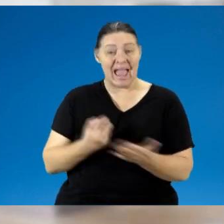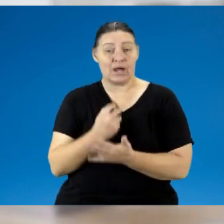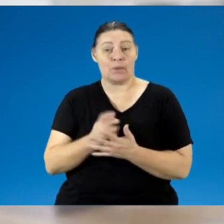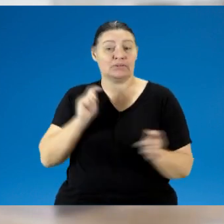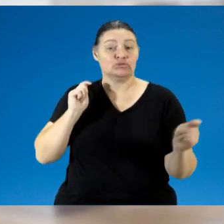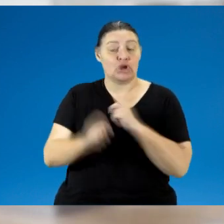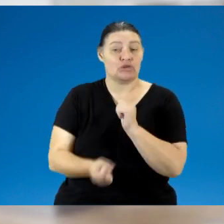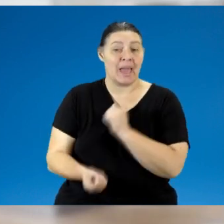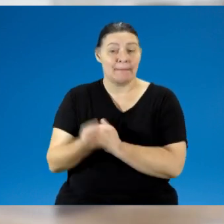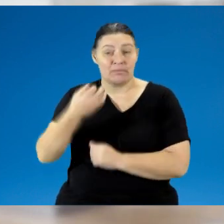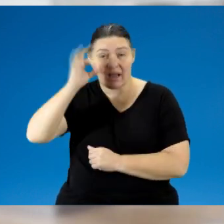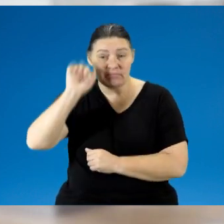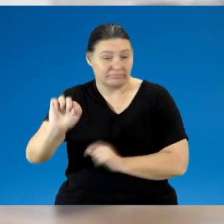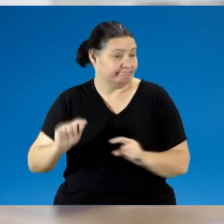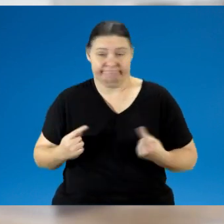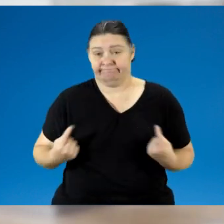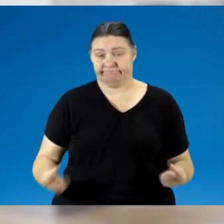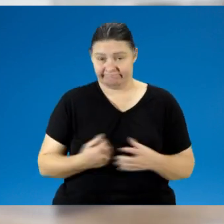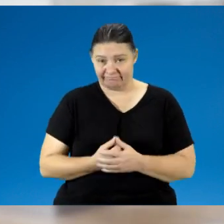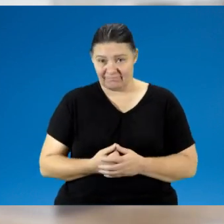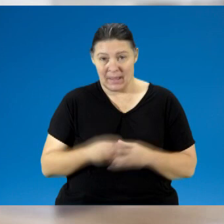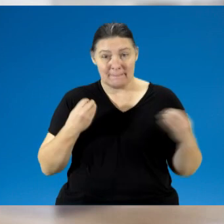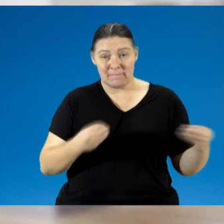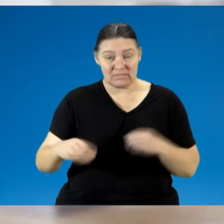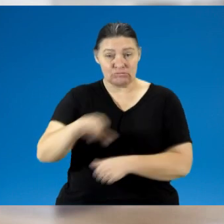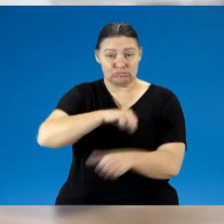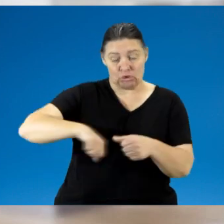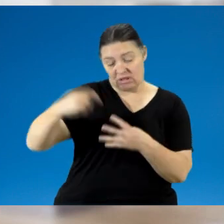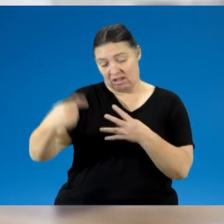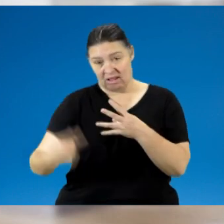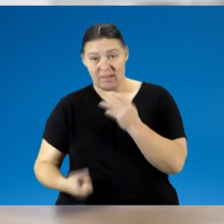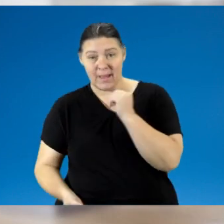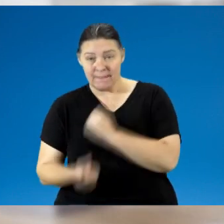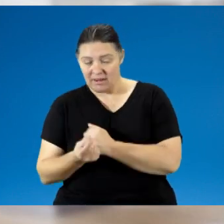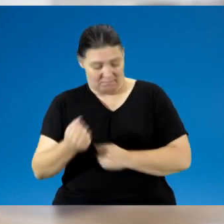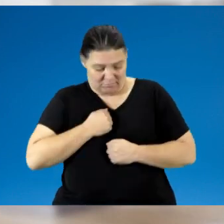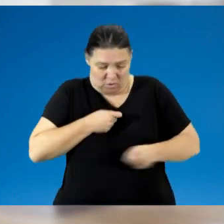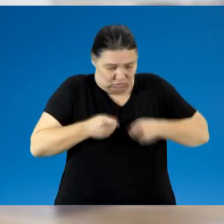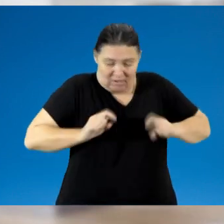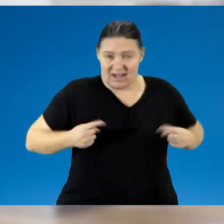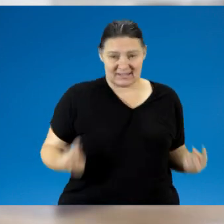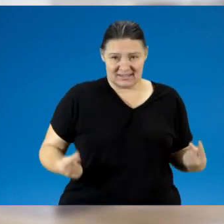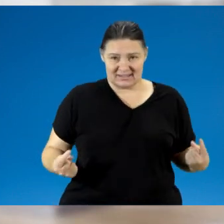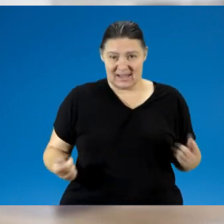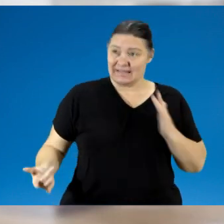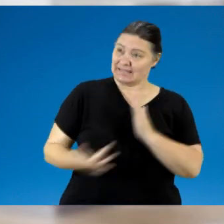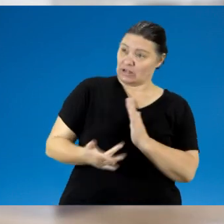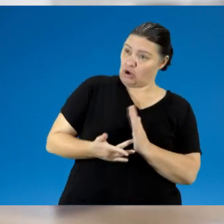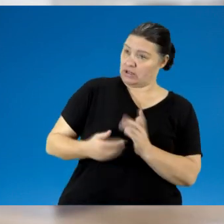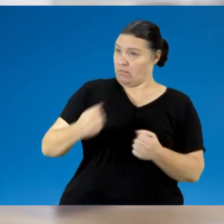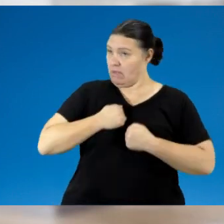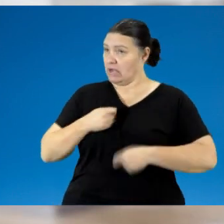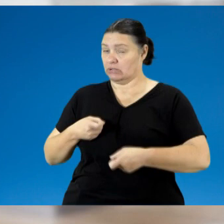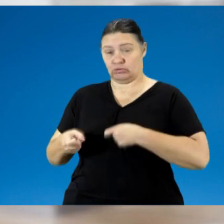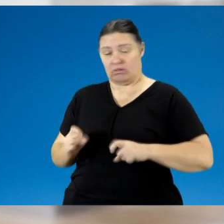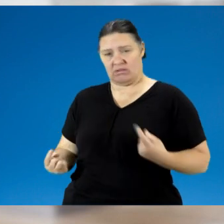the economical changes that are happening in the country. The business cannot control the social factors. It's out of their control. They cannot control technology